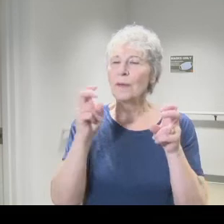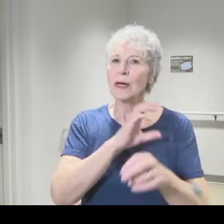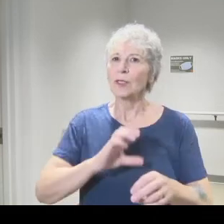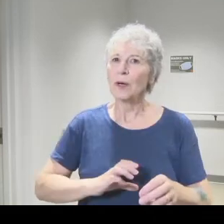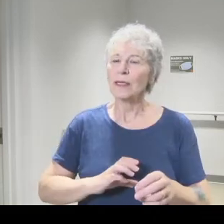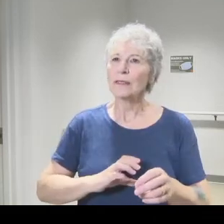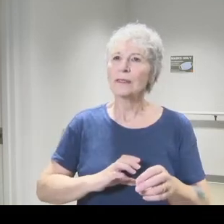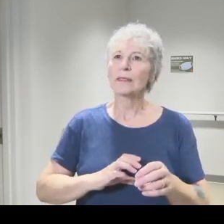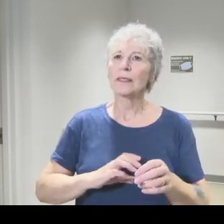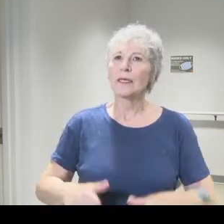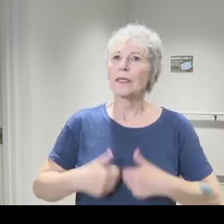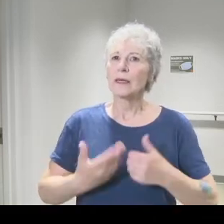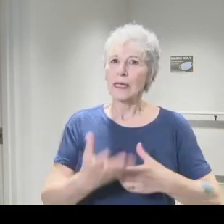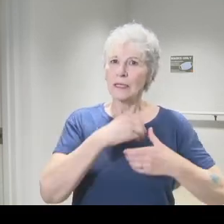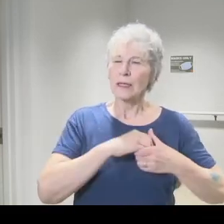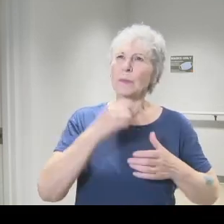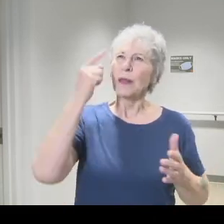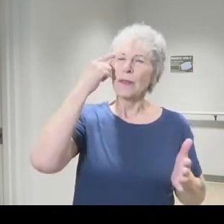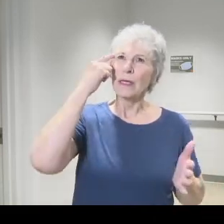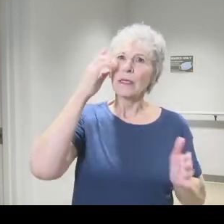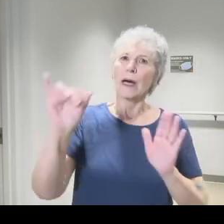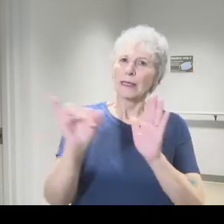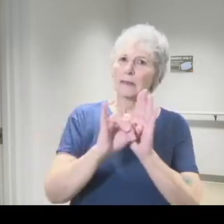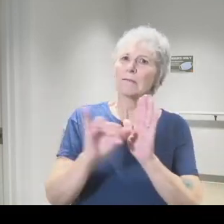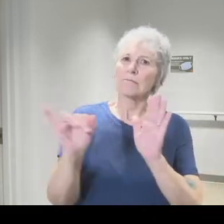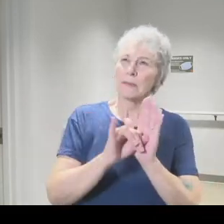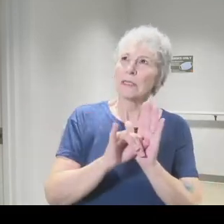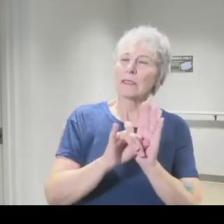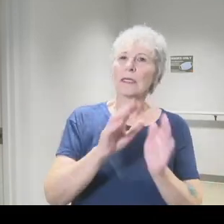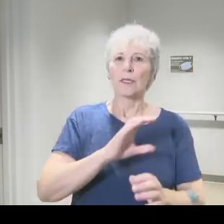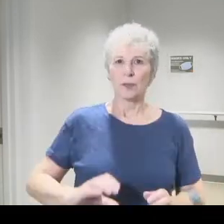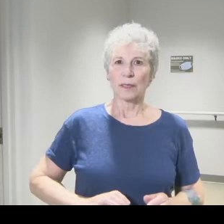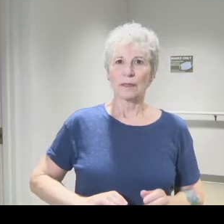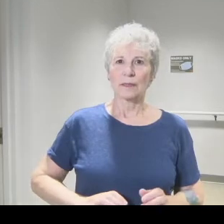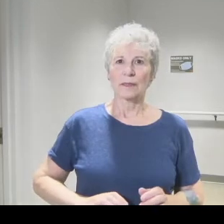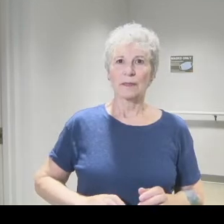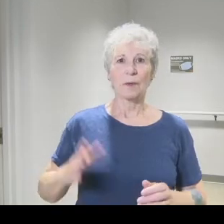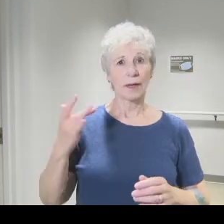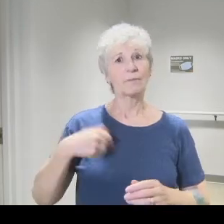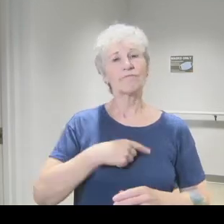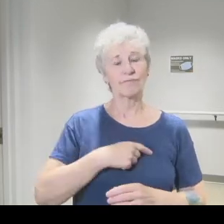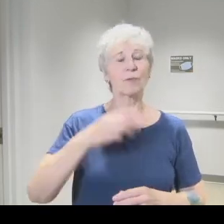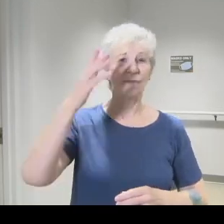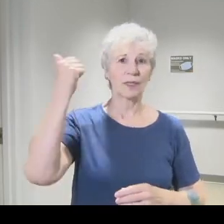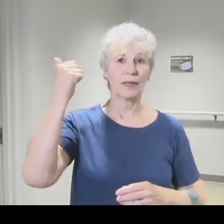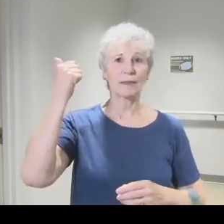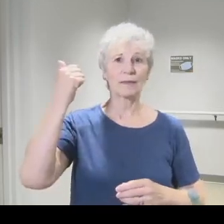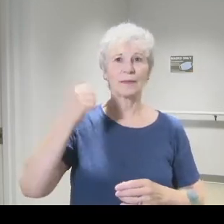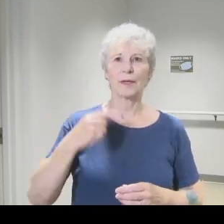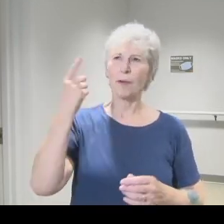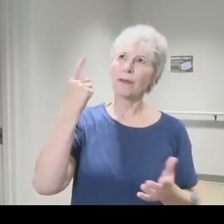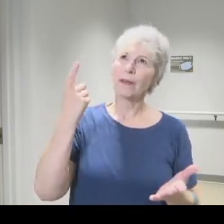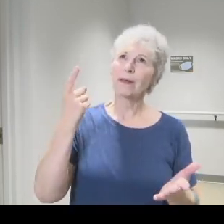in Christ in the New Testament, be thinking identity in Christ. We forget. We as humans think that